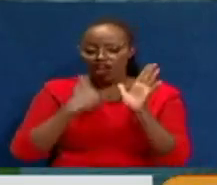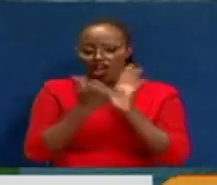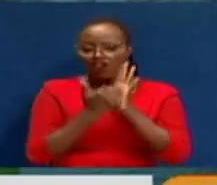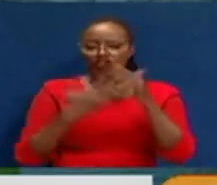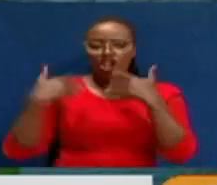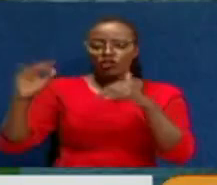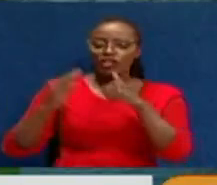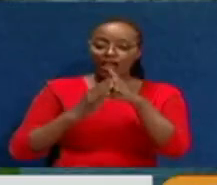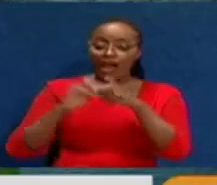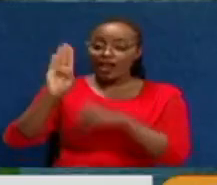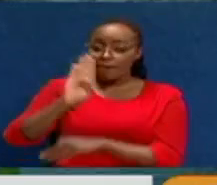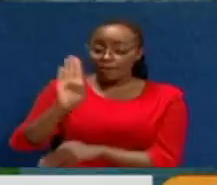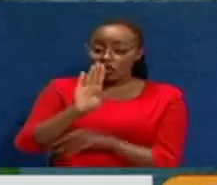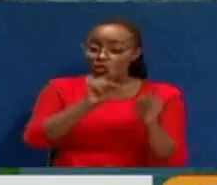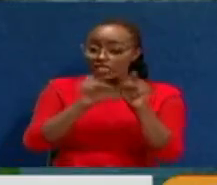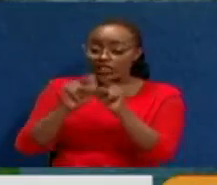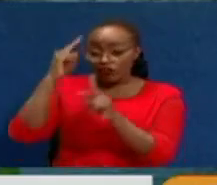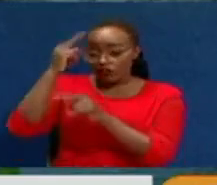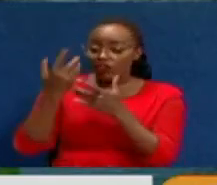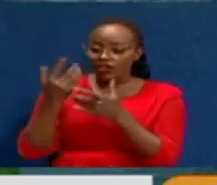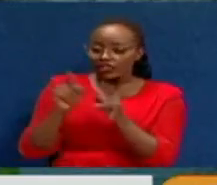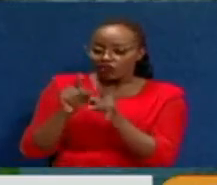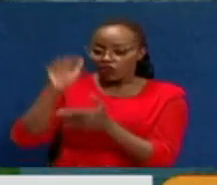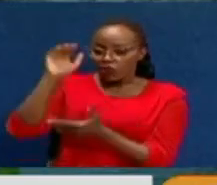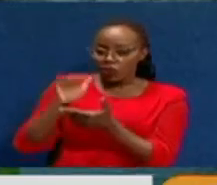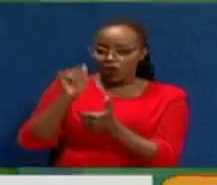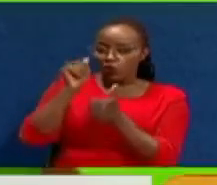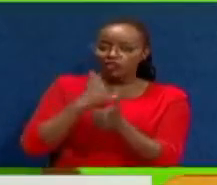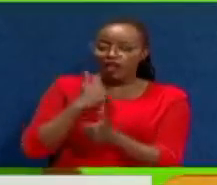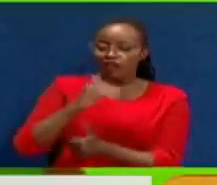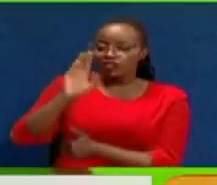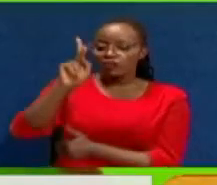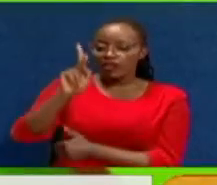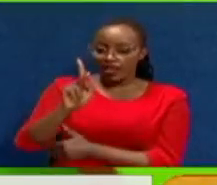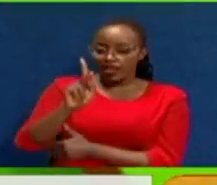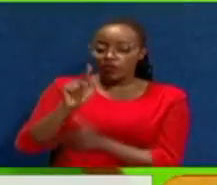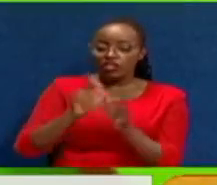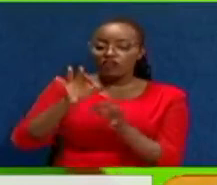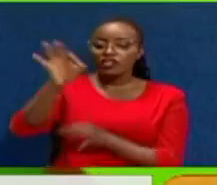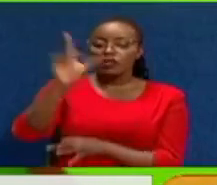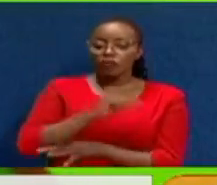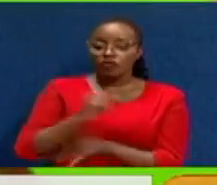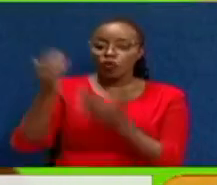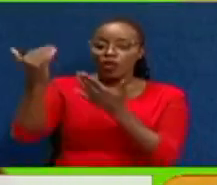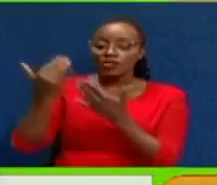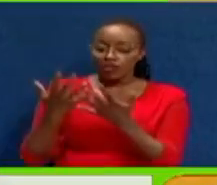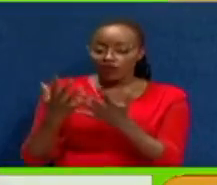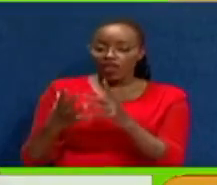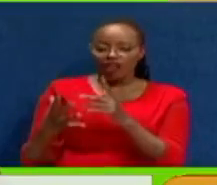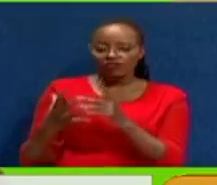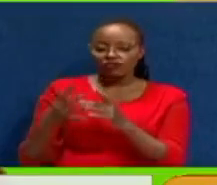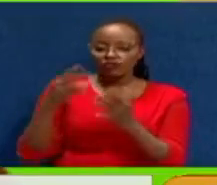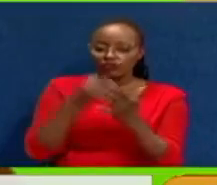had lost 9 billion shillings as a result of the relief extended by CBK. In view of this, we expect the earnings